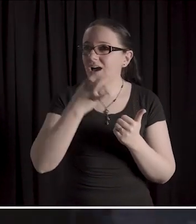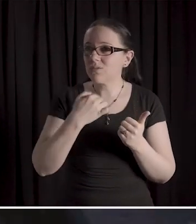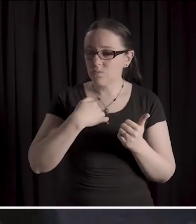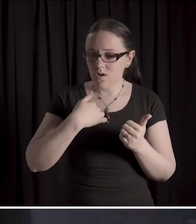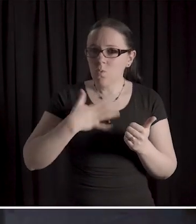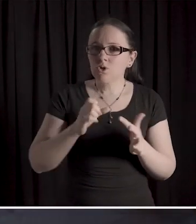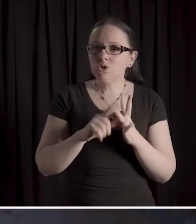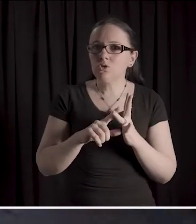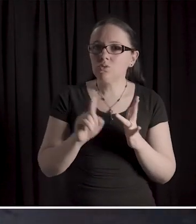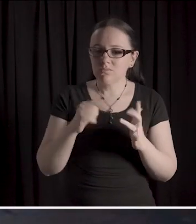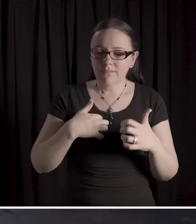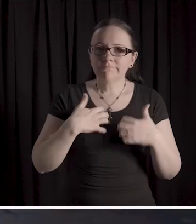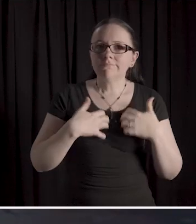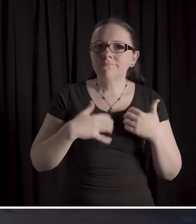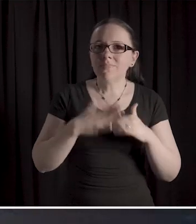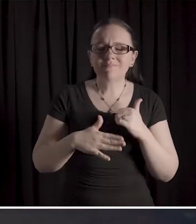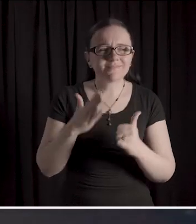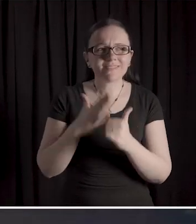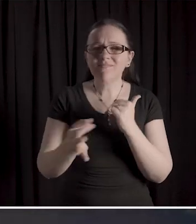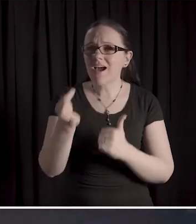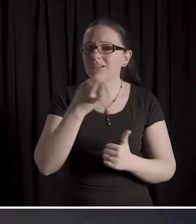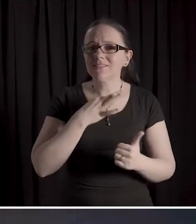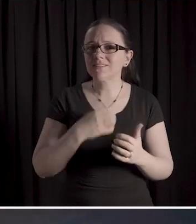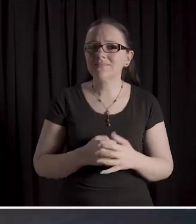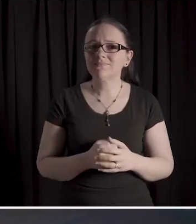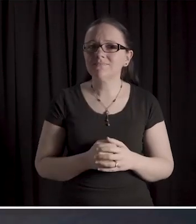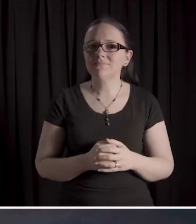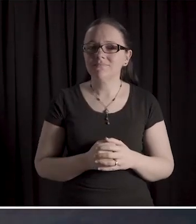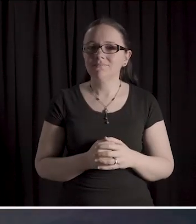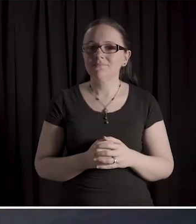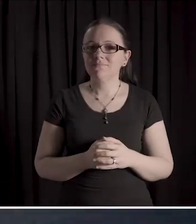No one's ever asked me what I wanted to do or what I'm passionate about.